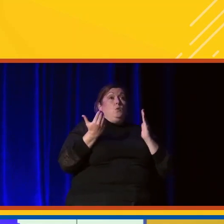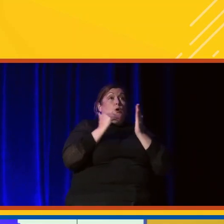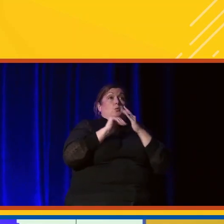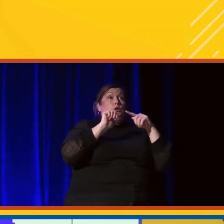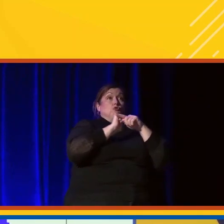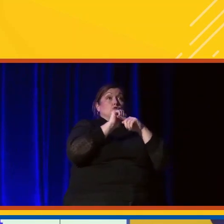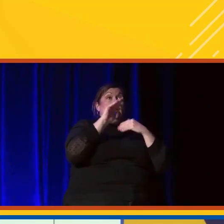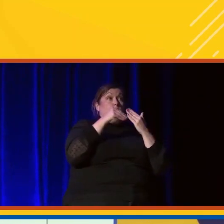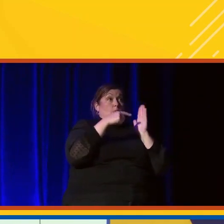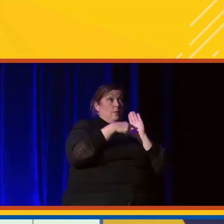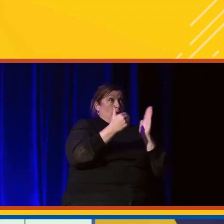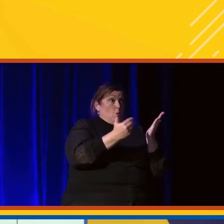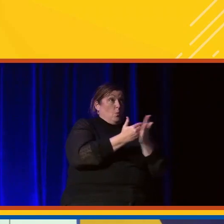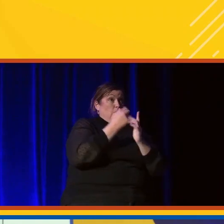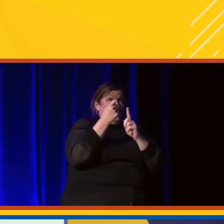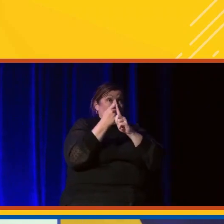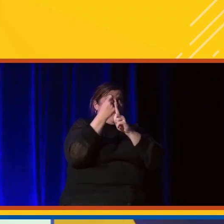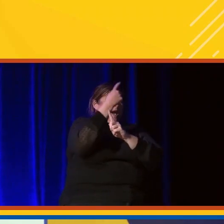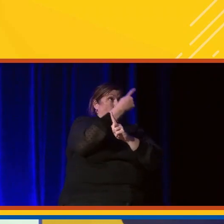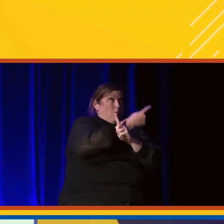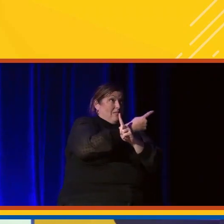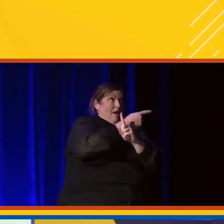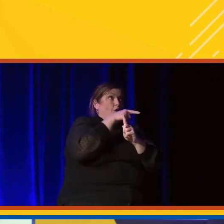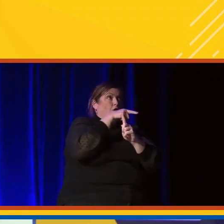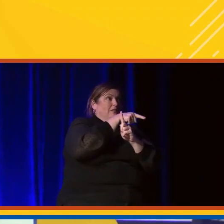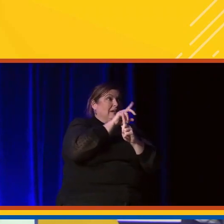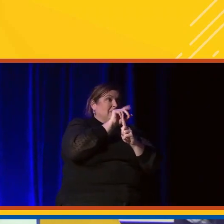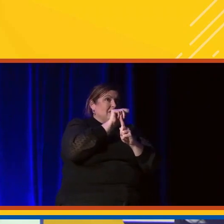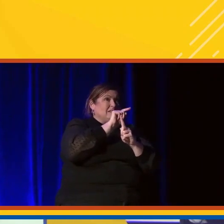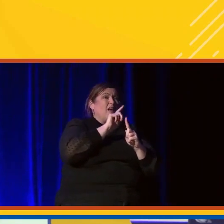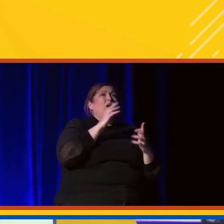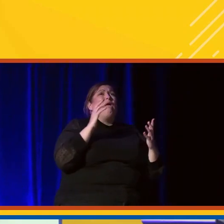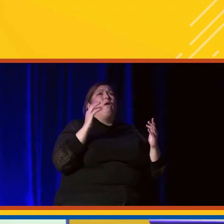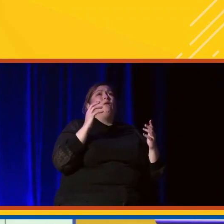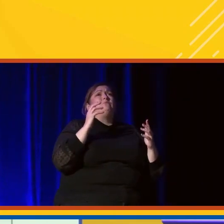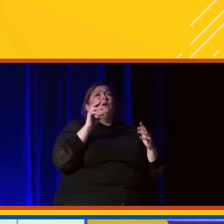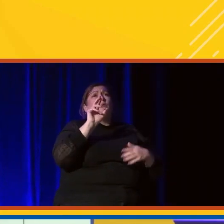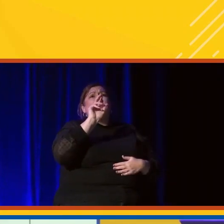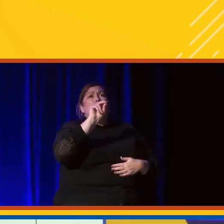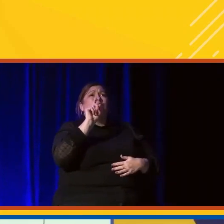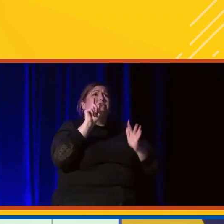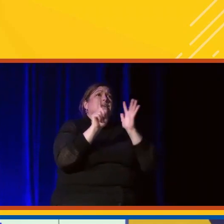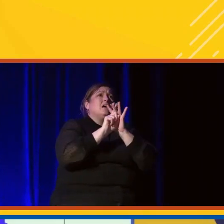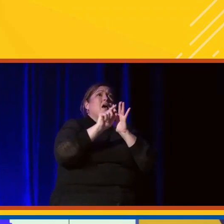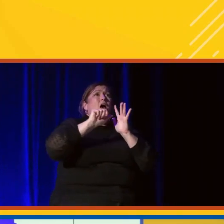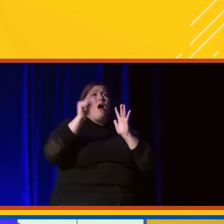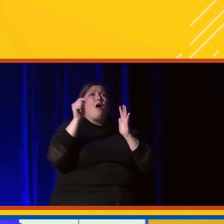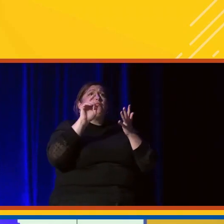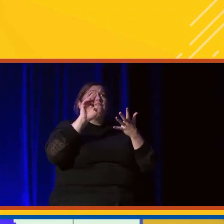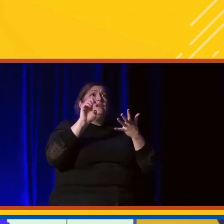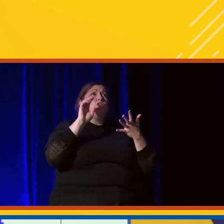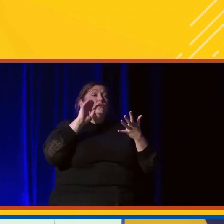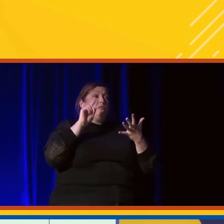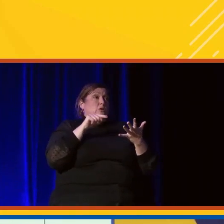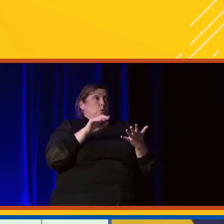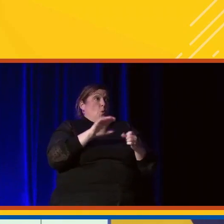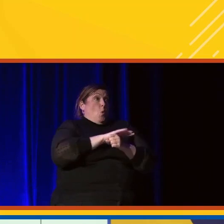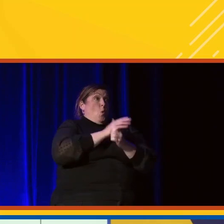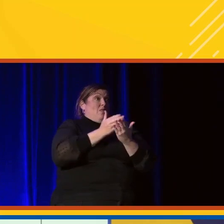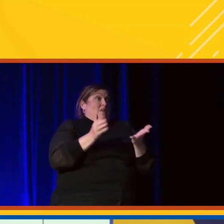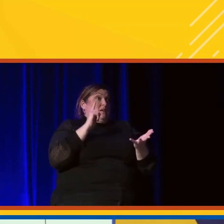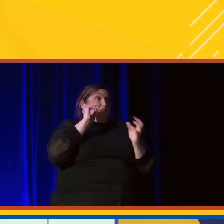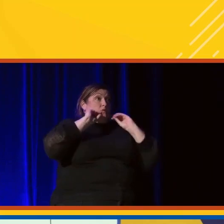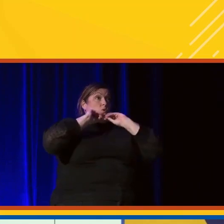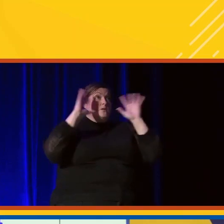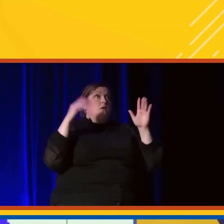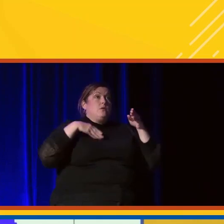all our models with the new outlier and all this data, we were like, oh no, it's going to come up with another feature and this whole thing has been for nothing. It actually hones